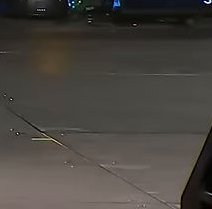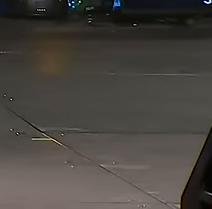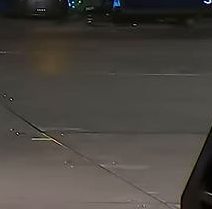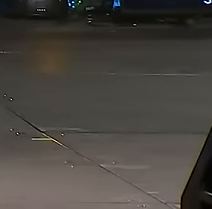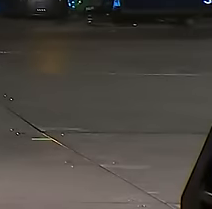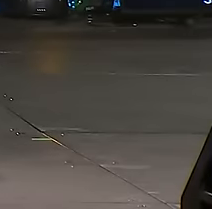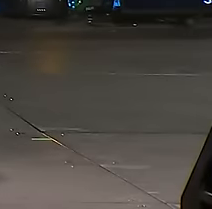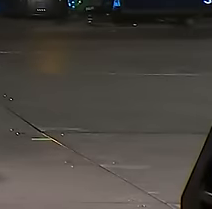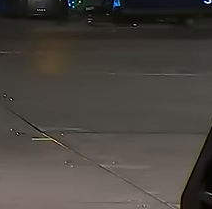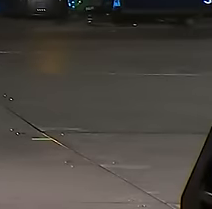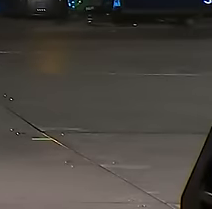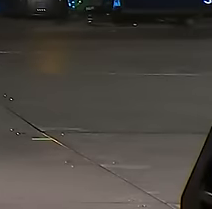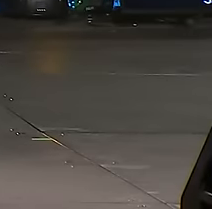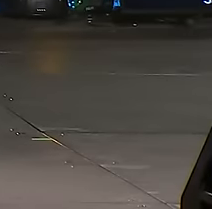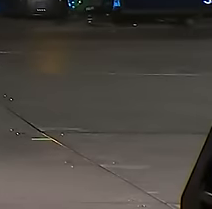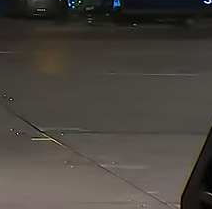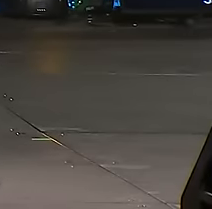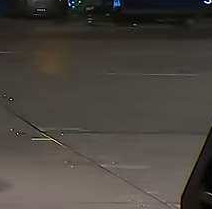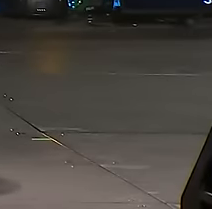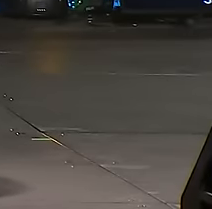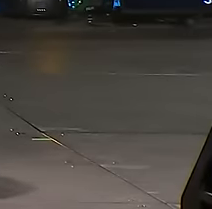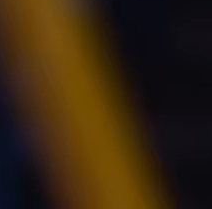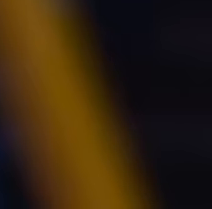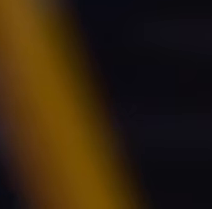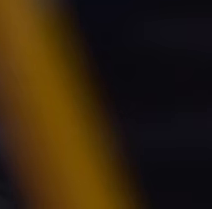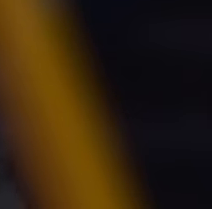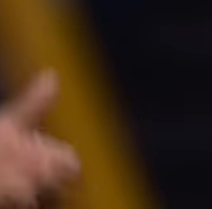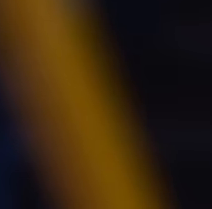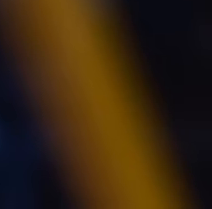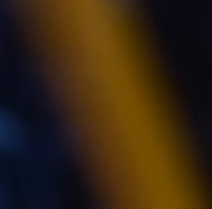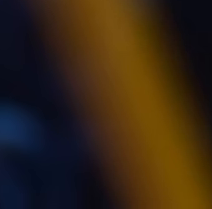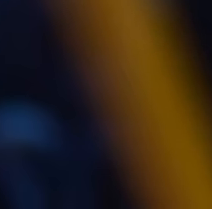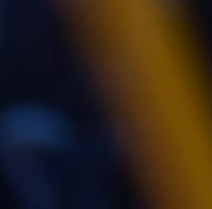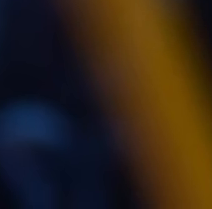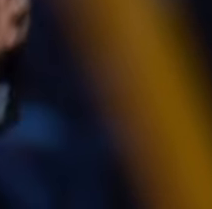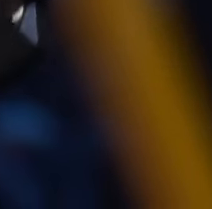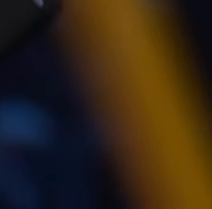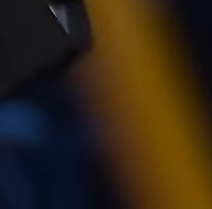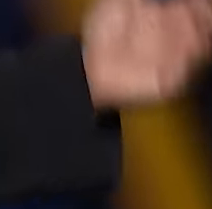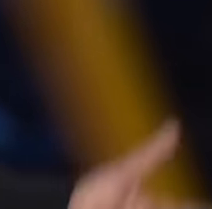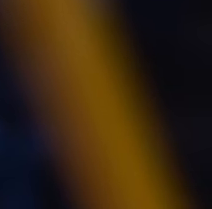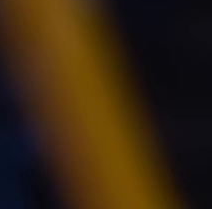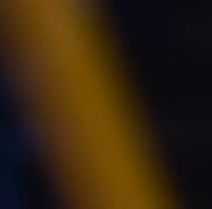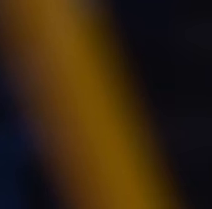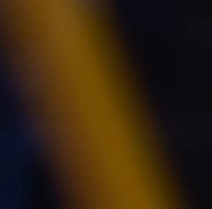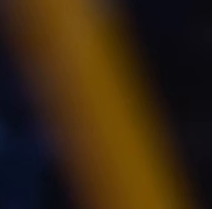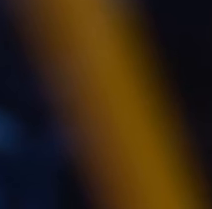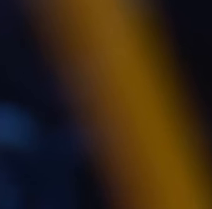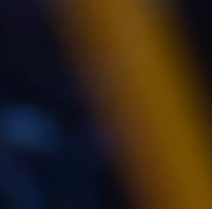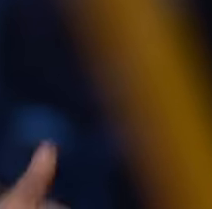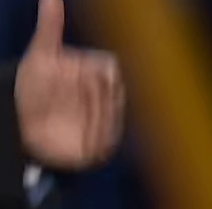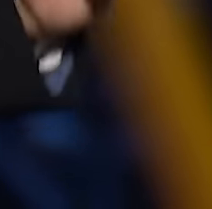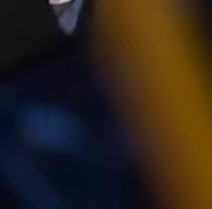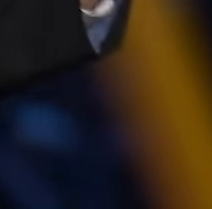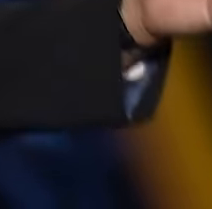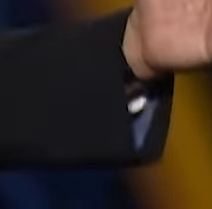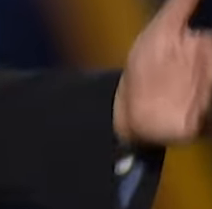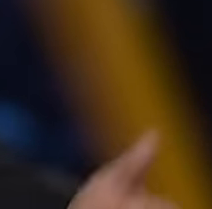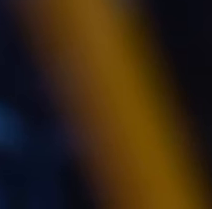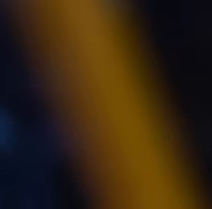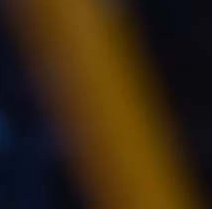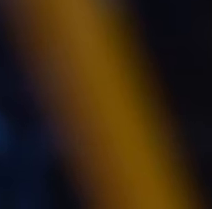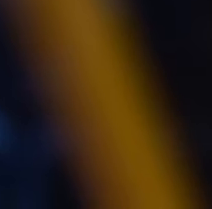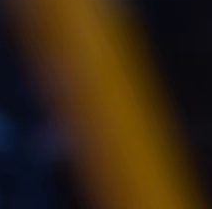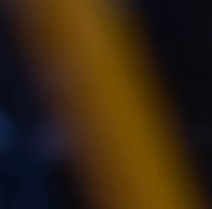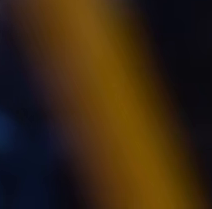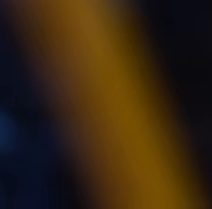well, what do you mean? They said, you're going to have a co-host. I said, okay, well, what does that mean? Well, with the theme of building together, we're going to have one of the